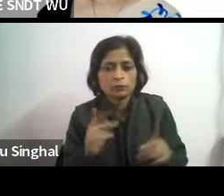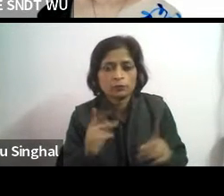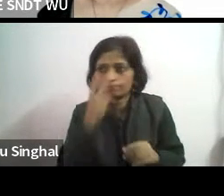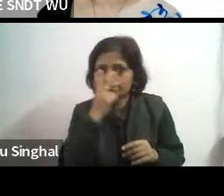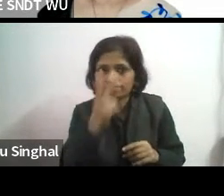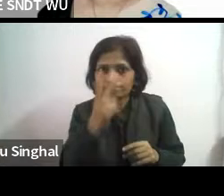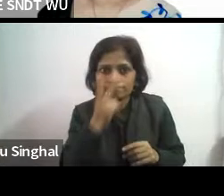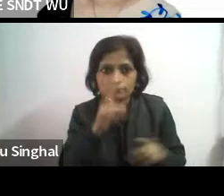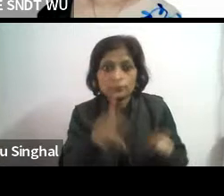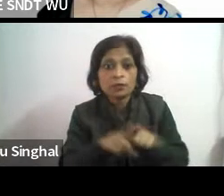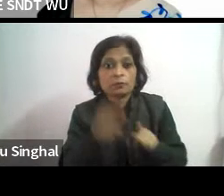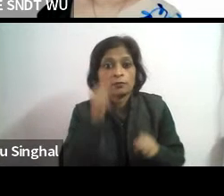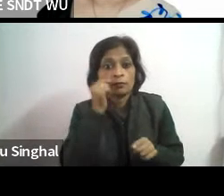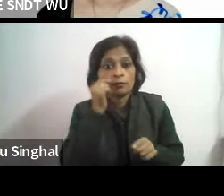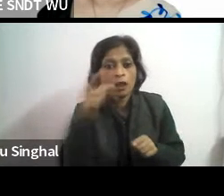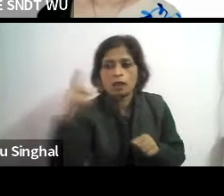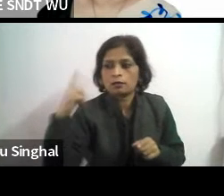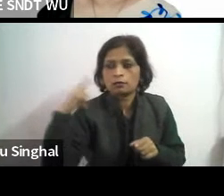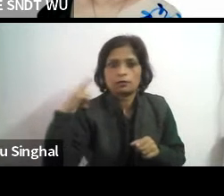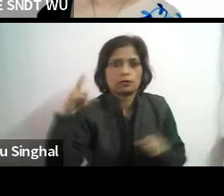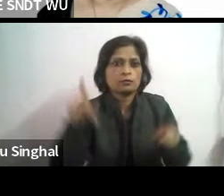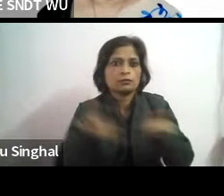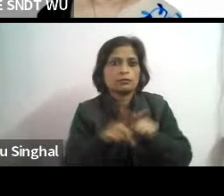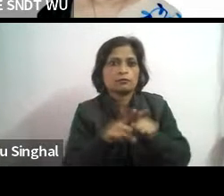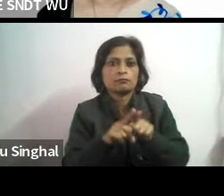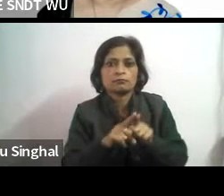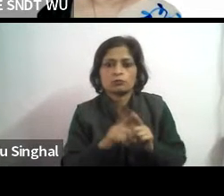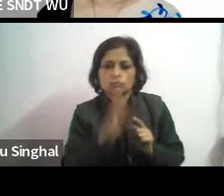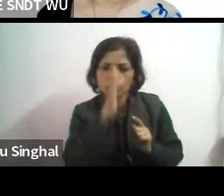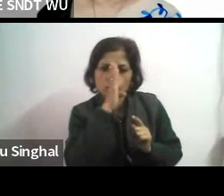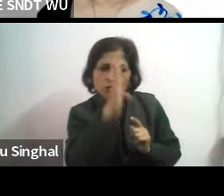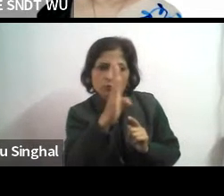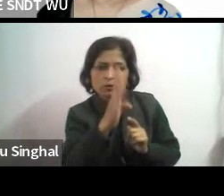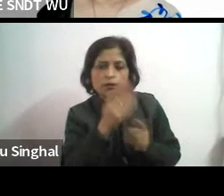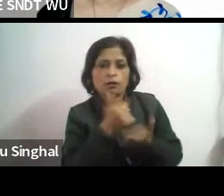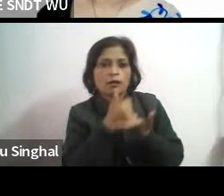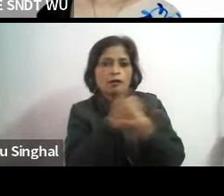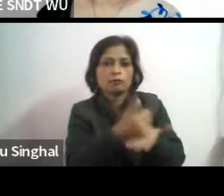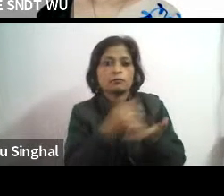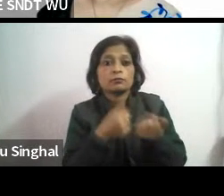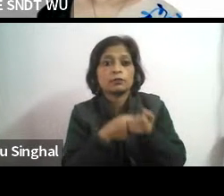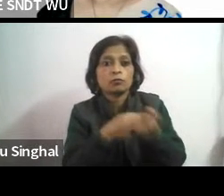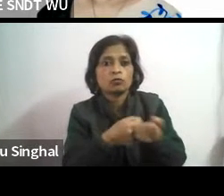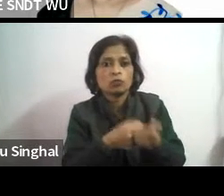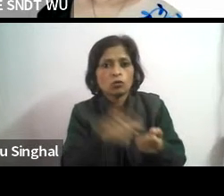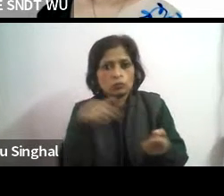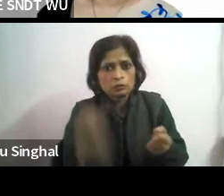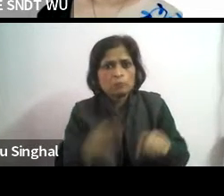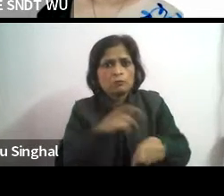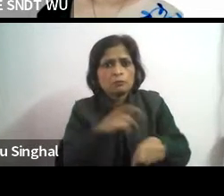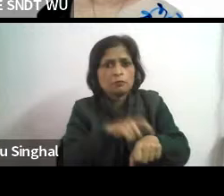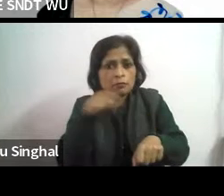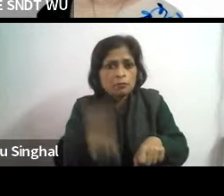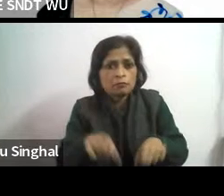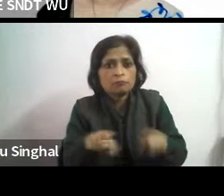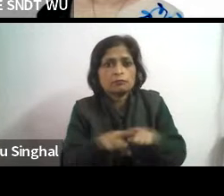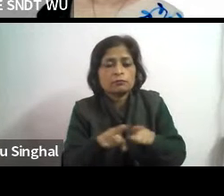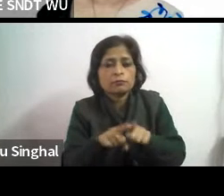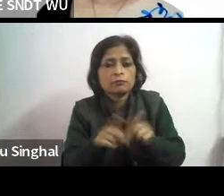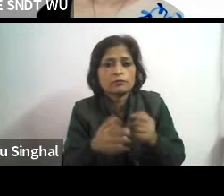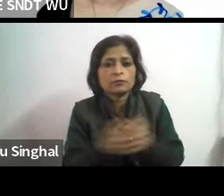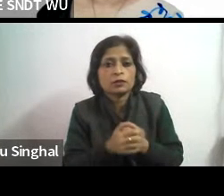the leadership that he has given direction to, and today he has set the note of